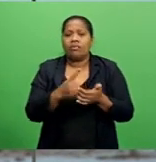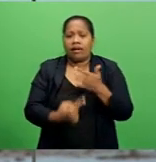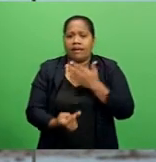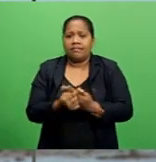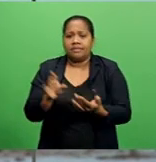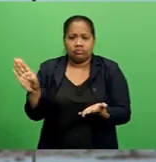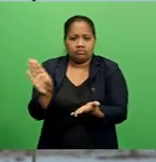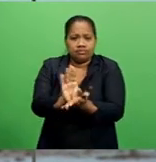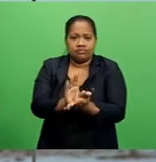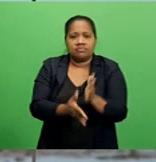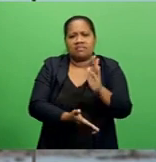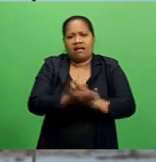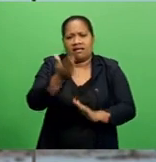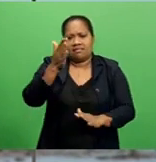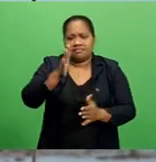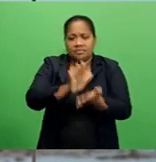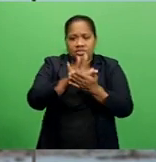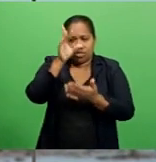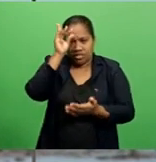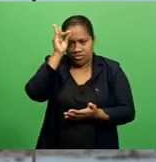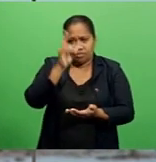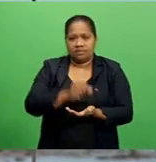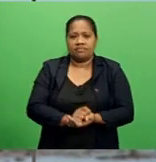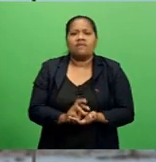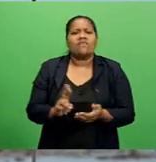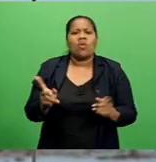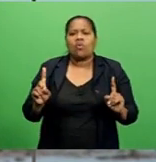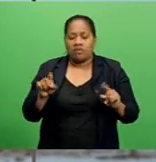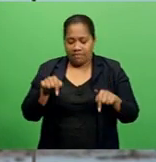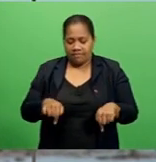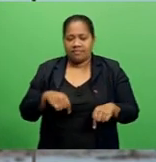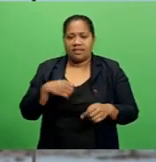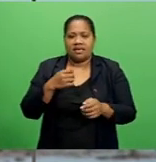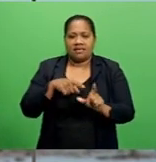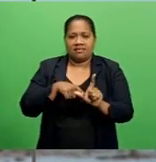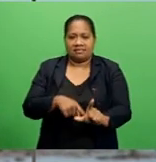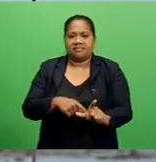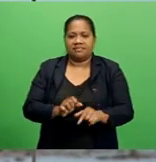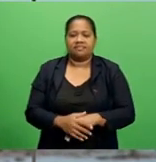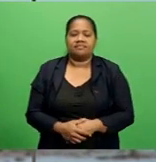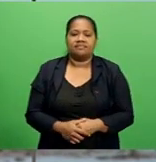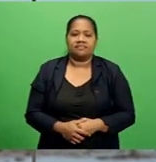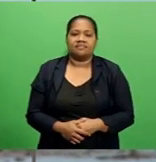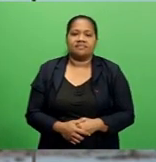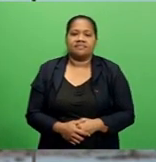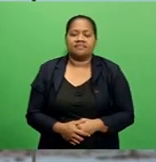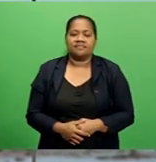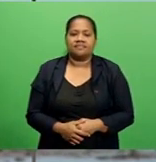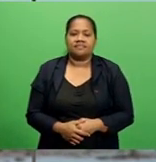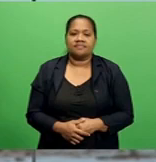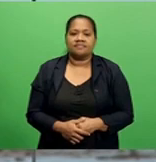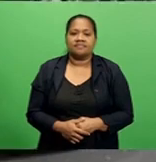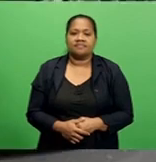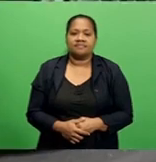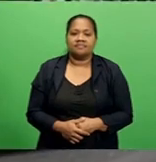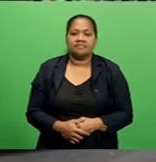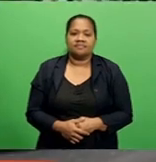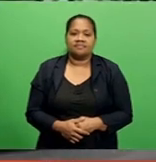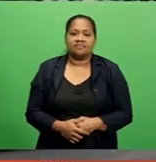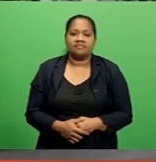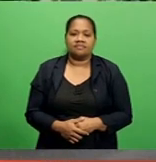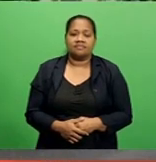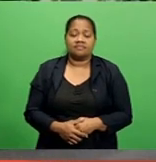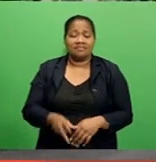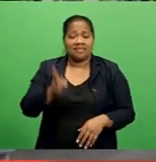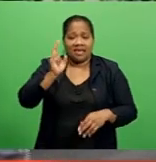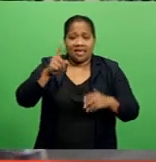been allocated to higher education institutions for this financial year. Kritika Kumar reports. An